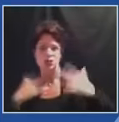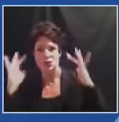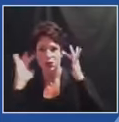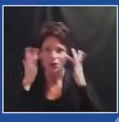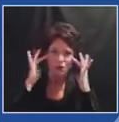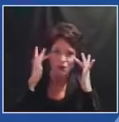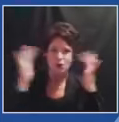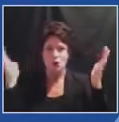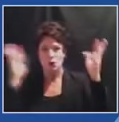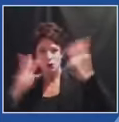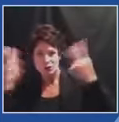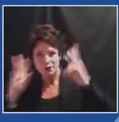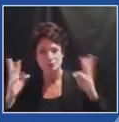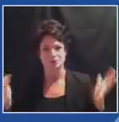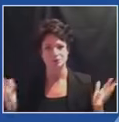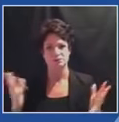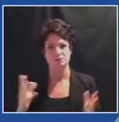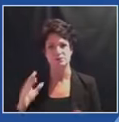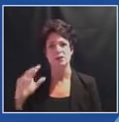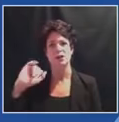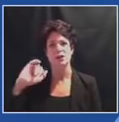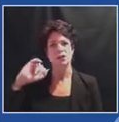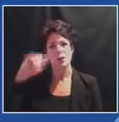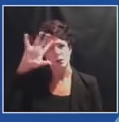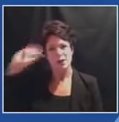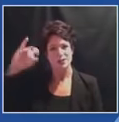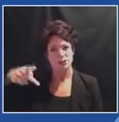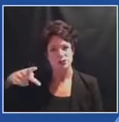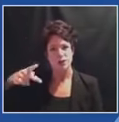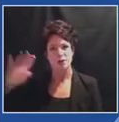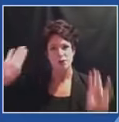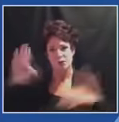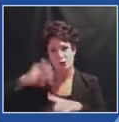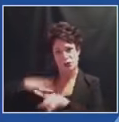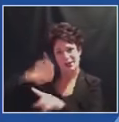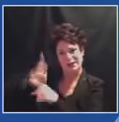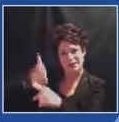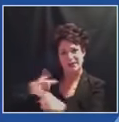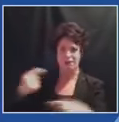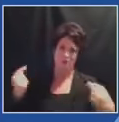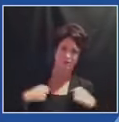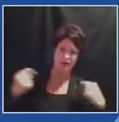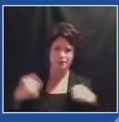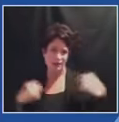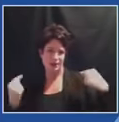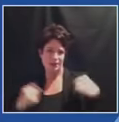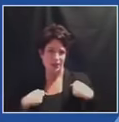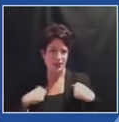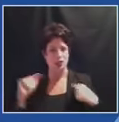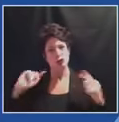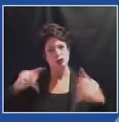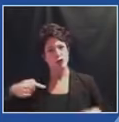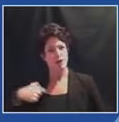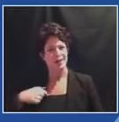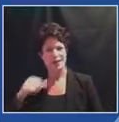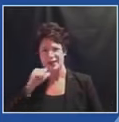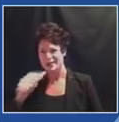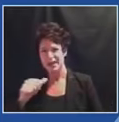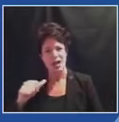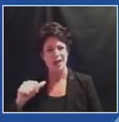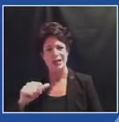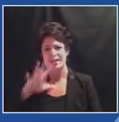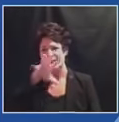month, President Trump has spiked the ball and made this about him. He doesn't seem to realize he's not even on the